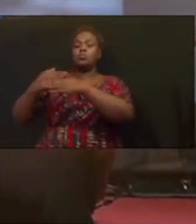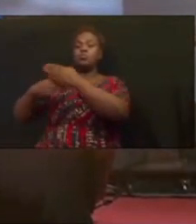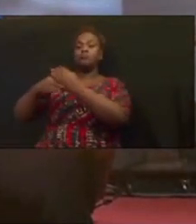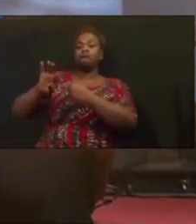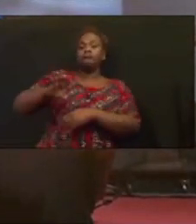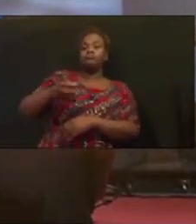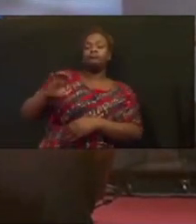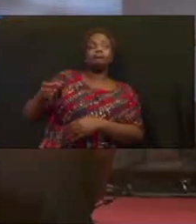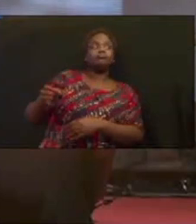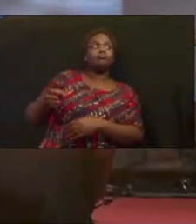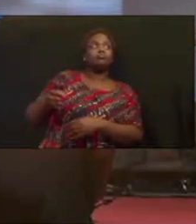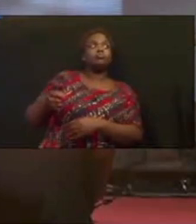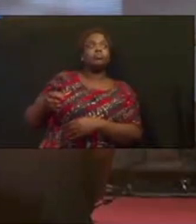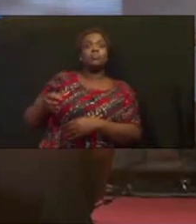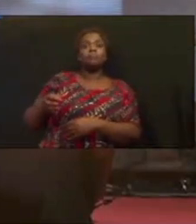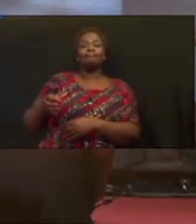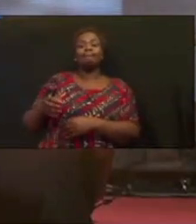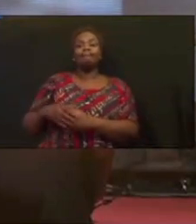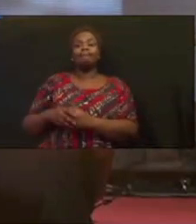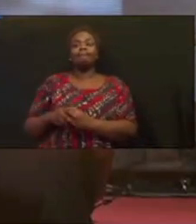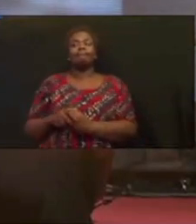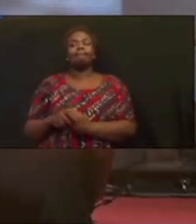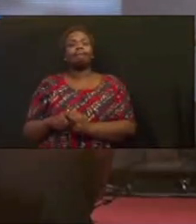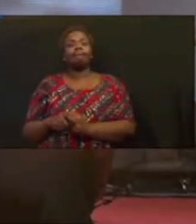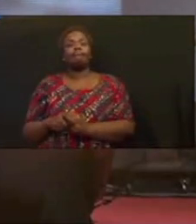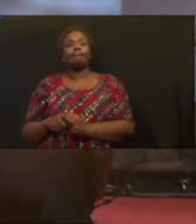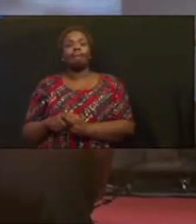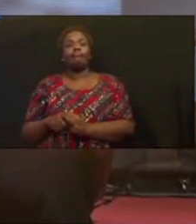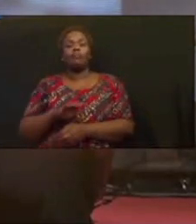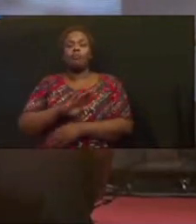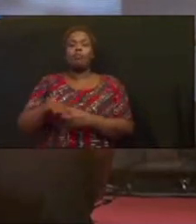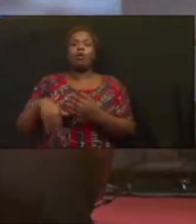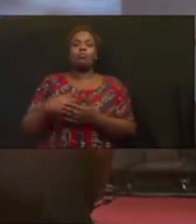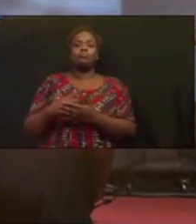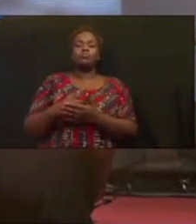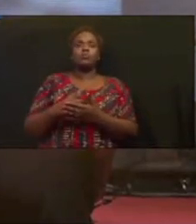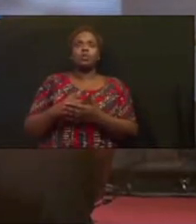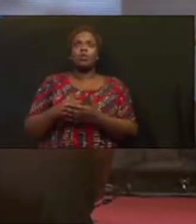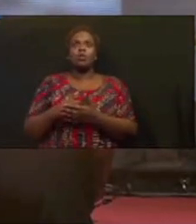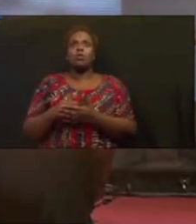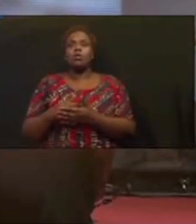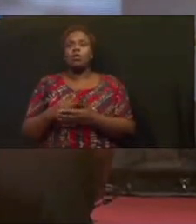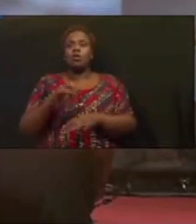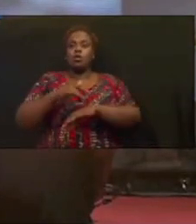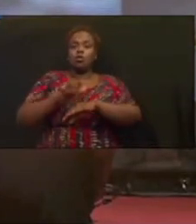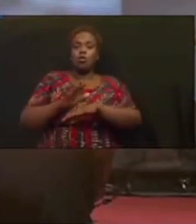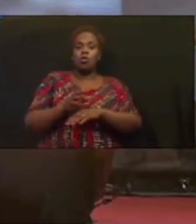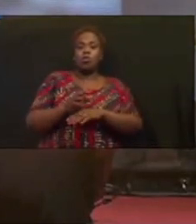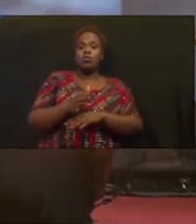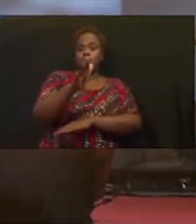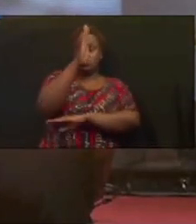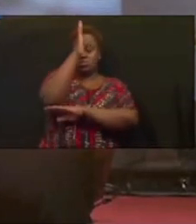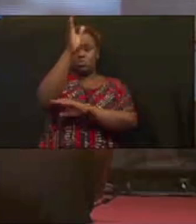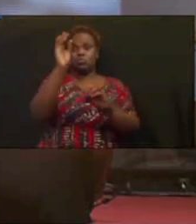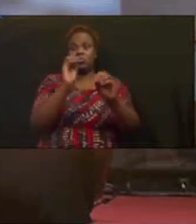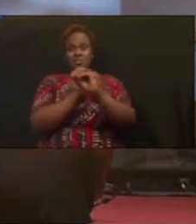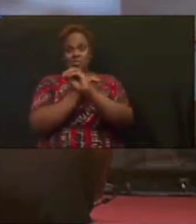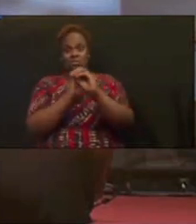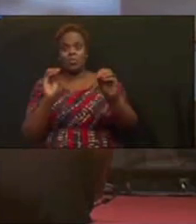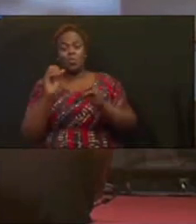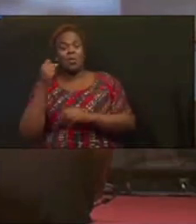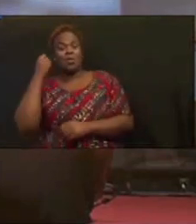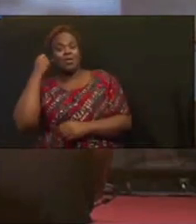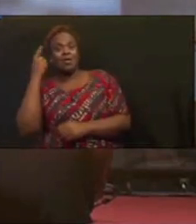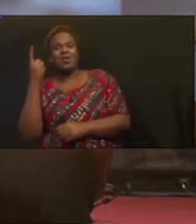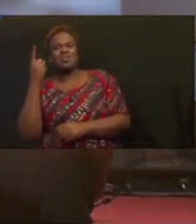Then Egypt, then Babylon. None of them called upon the name of the Lord. They failed in their priesthood, but they